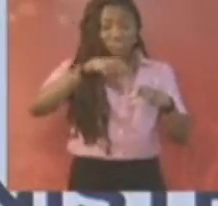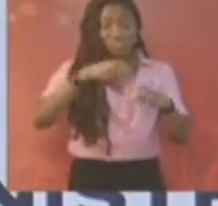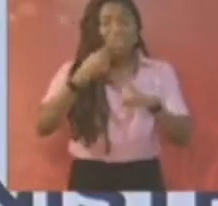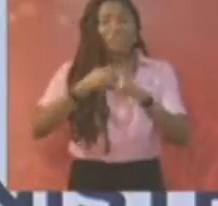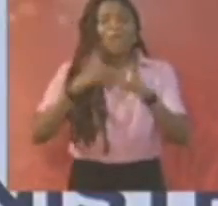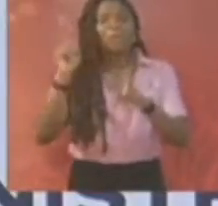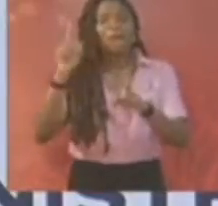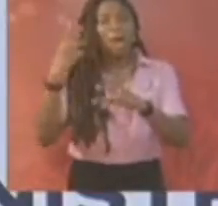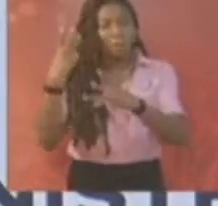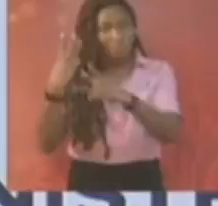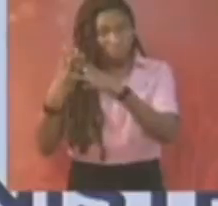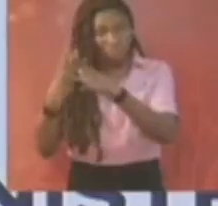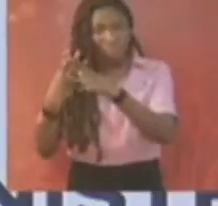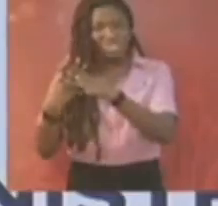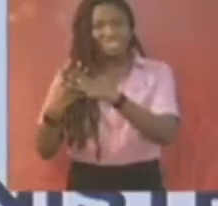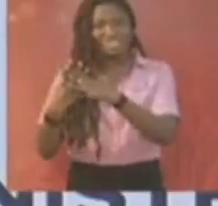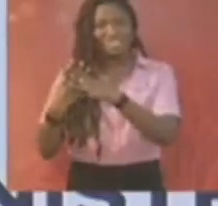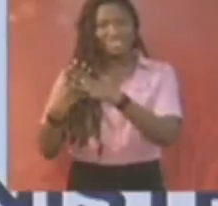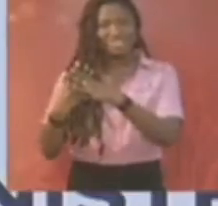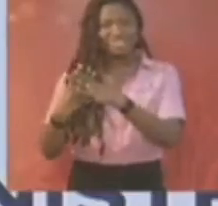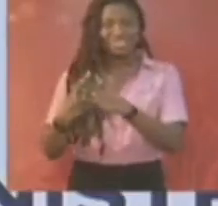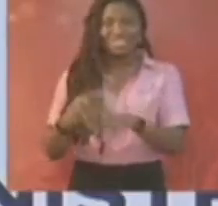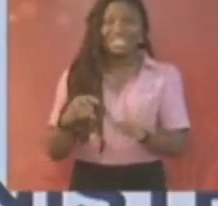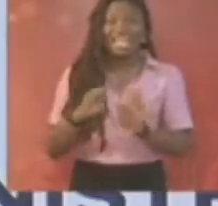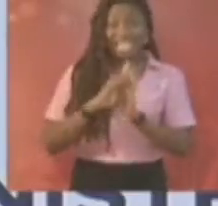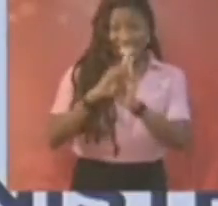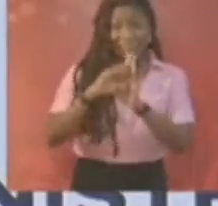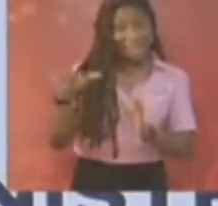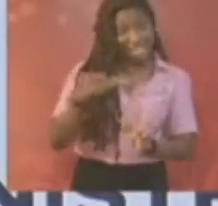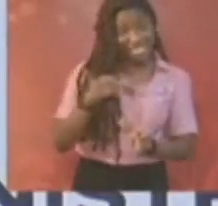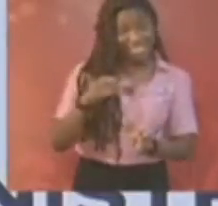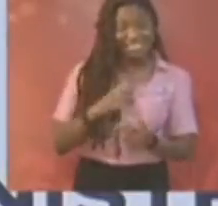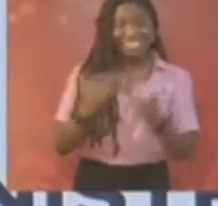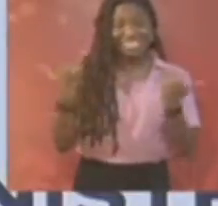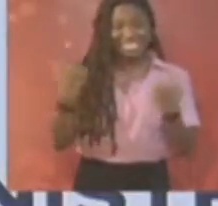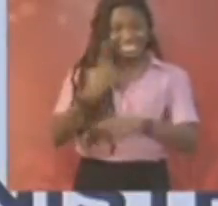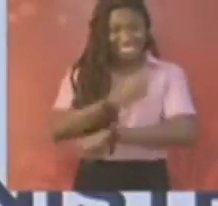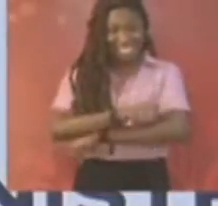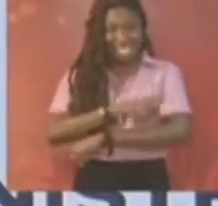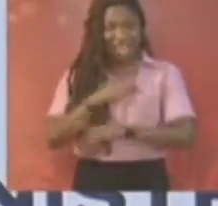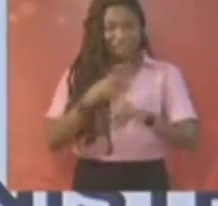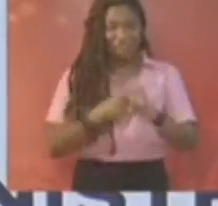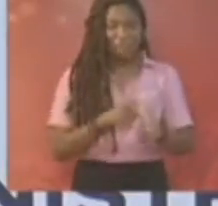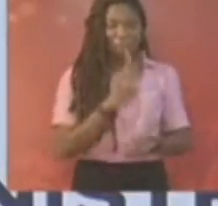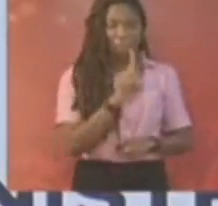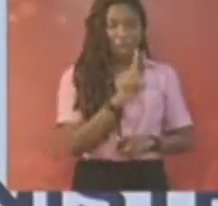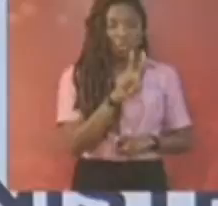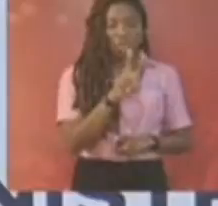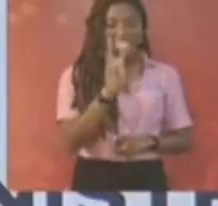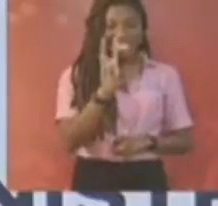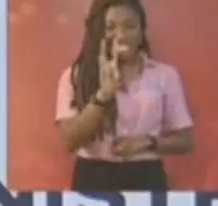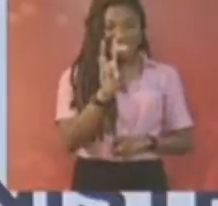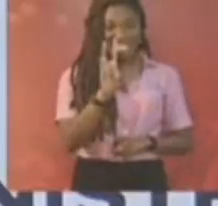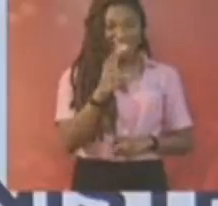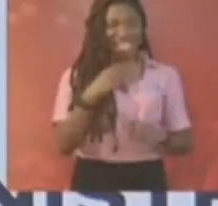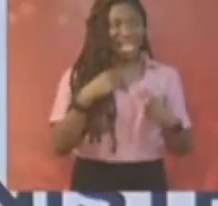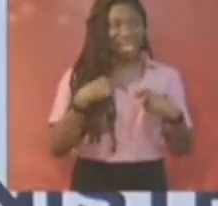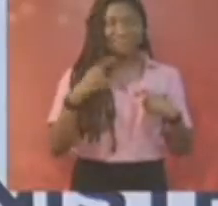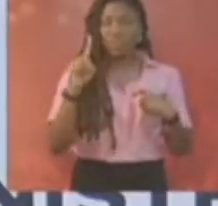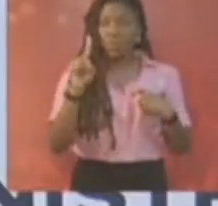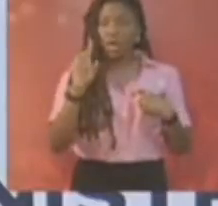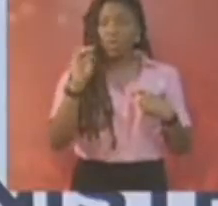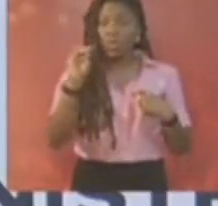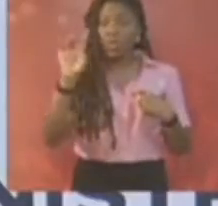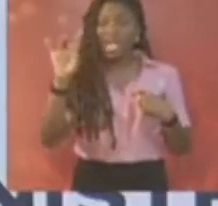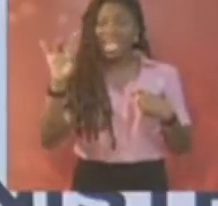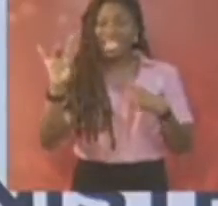belonged to the prison system. So today, for example, out of the 126, 108 were tests